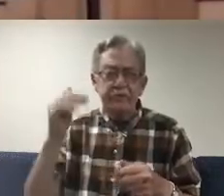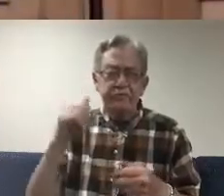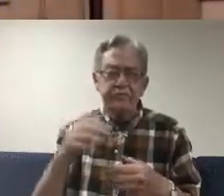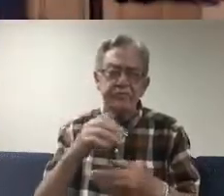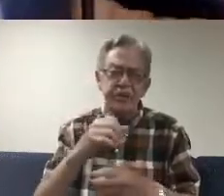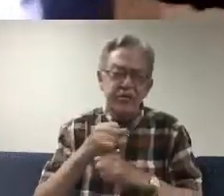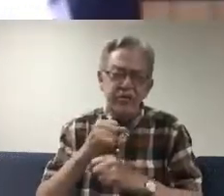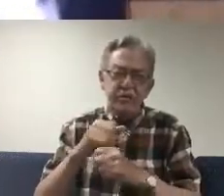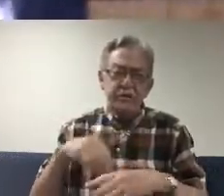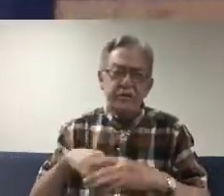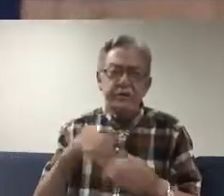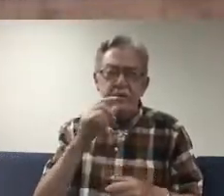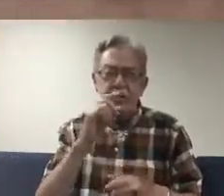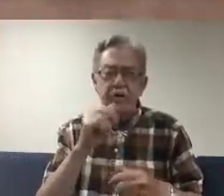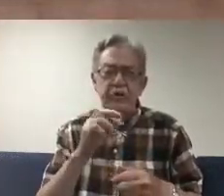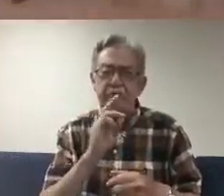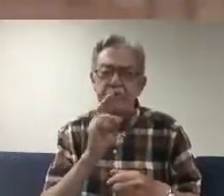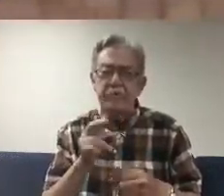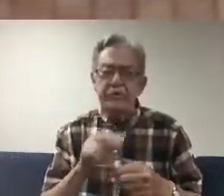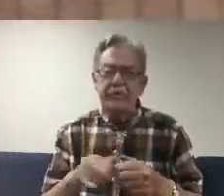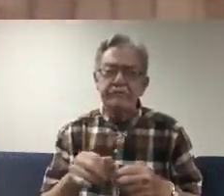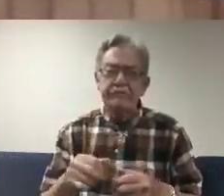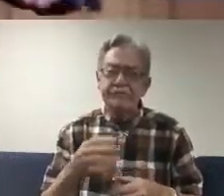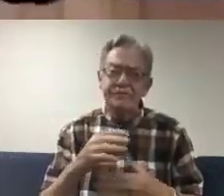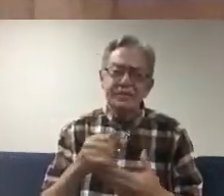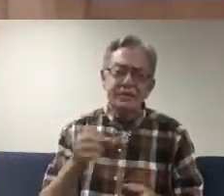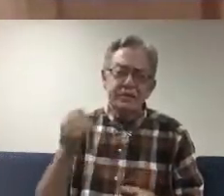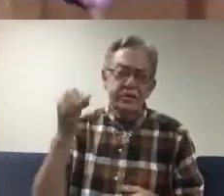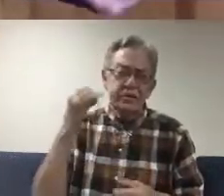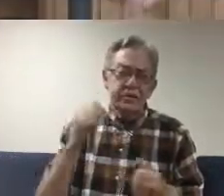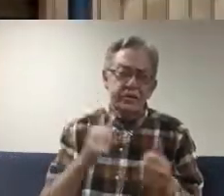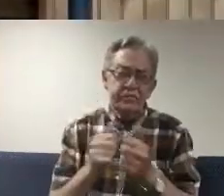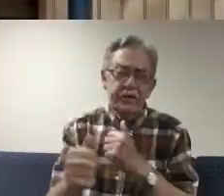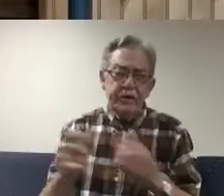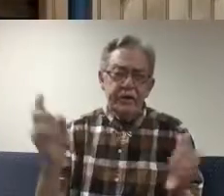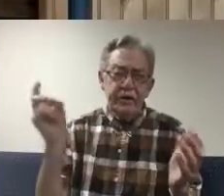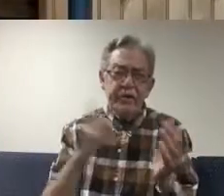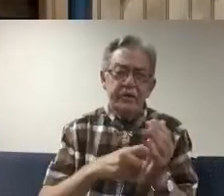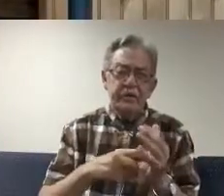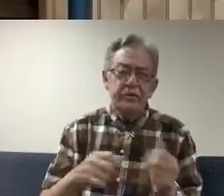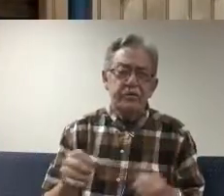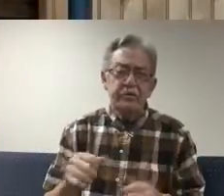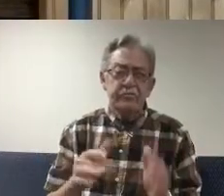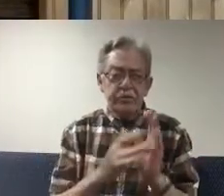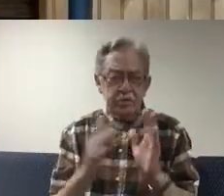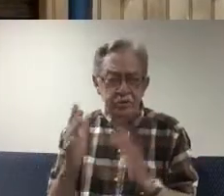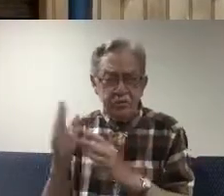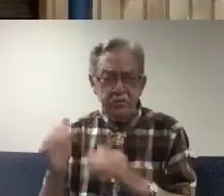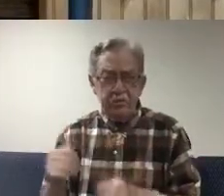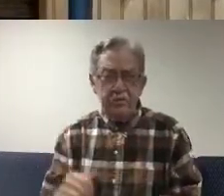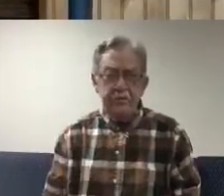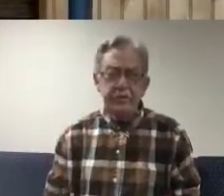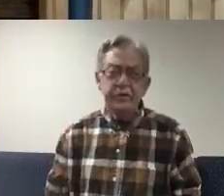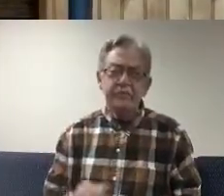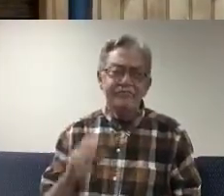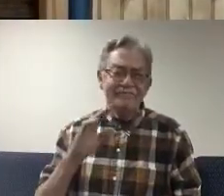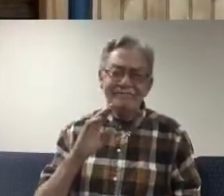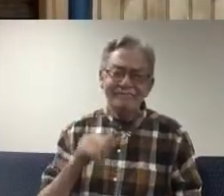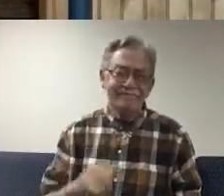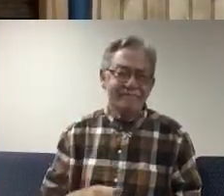All right? Now, that needs to sit in, because if you watch Fox News or you watch CNN